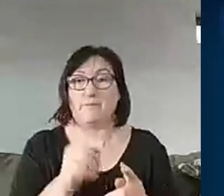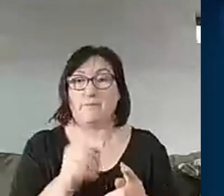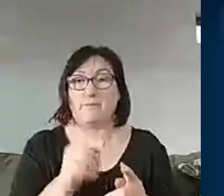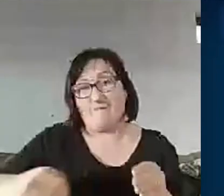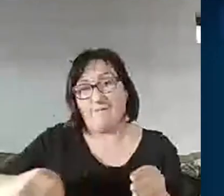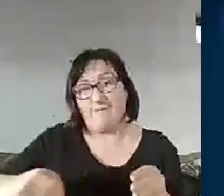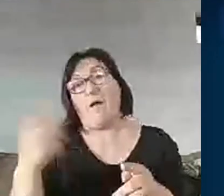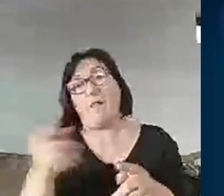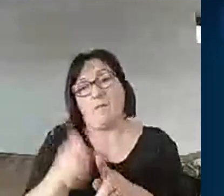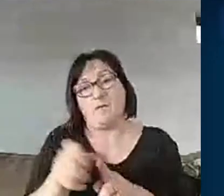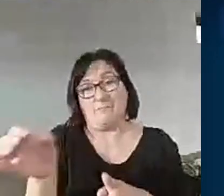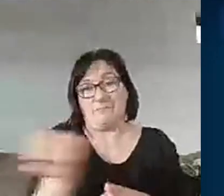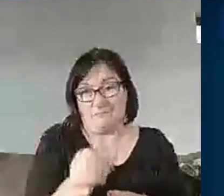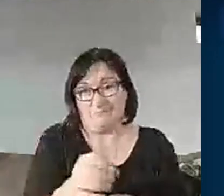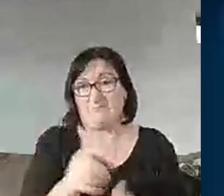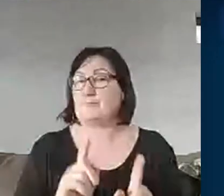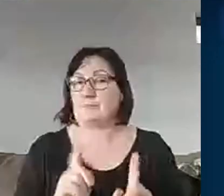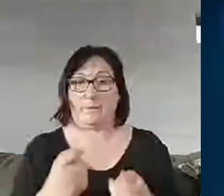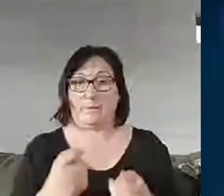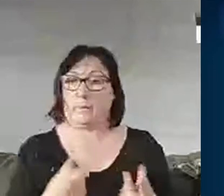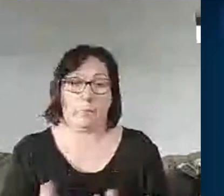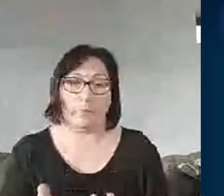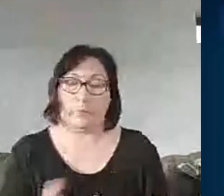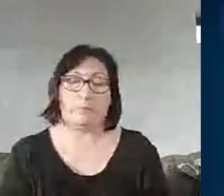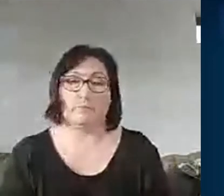Thank you so much. And then a quick reminder